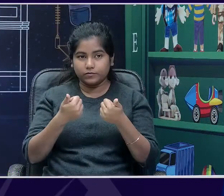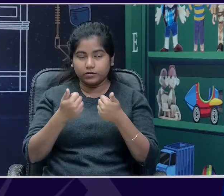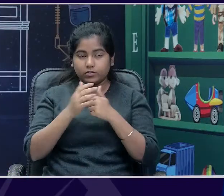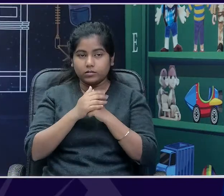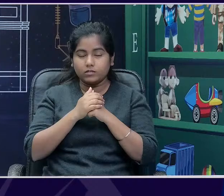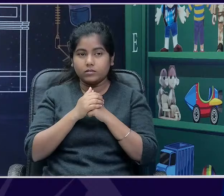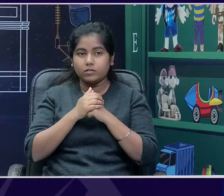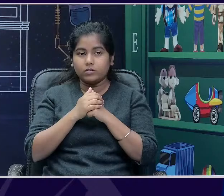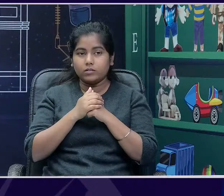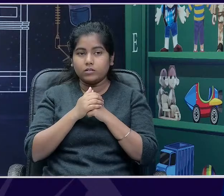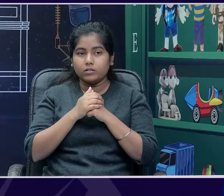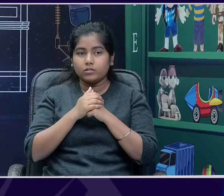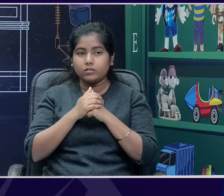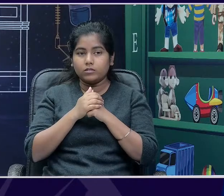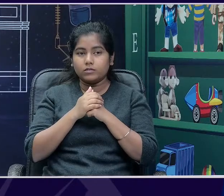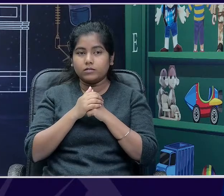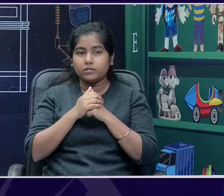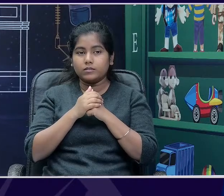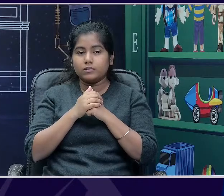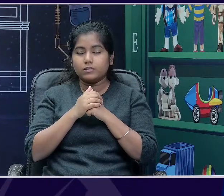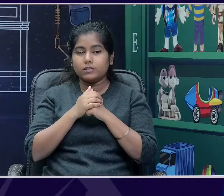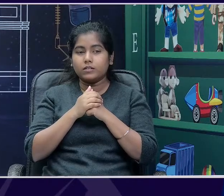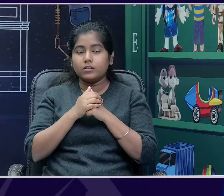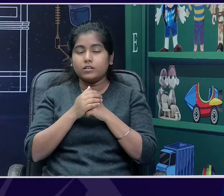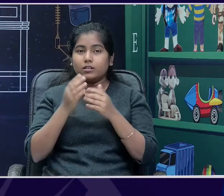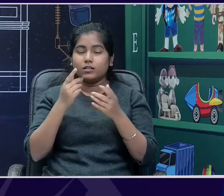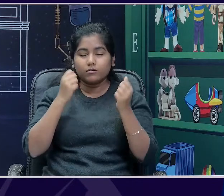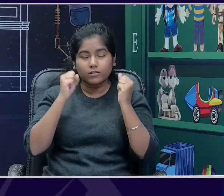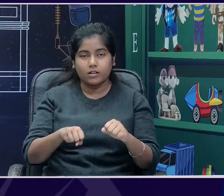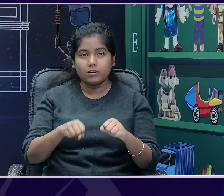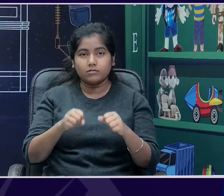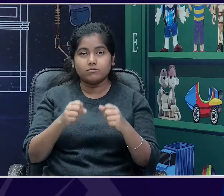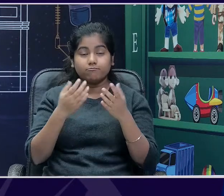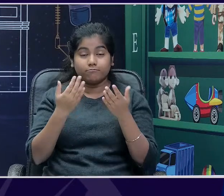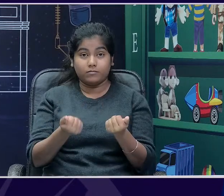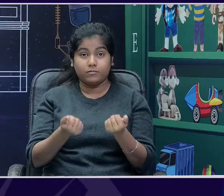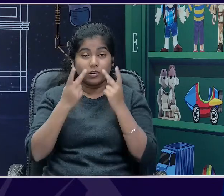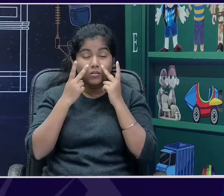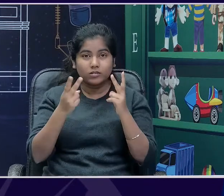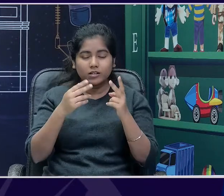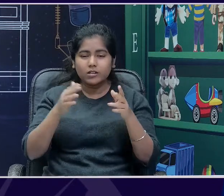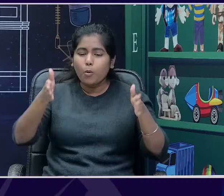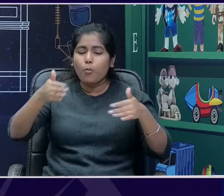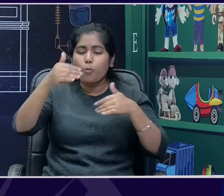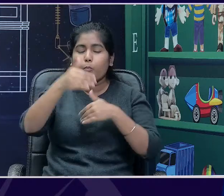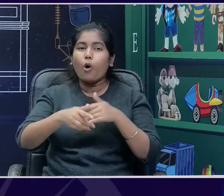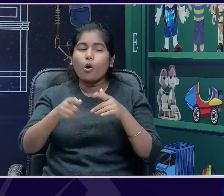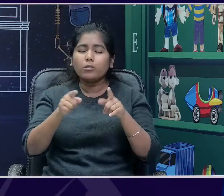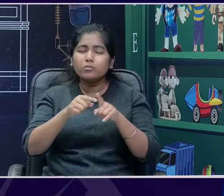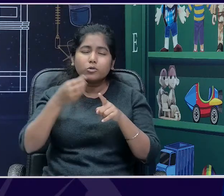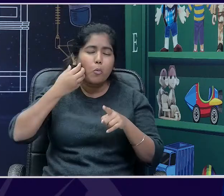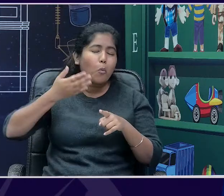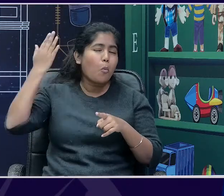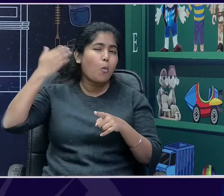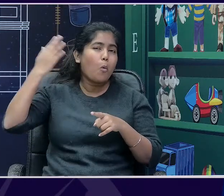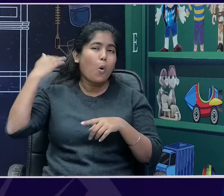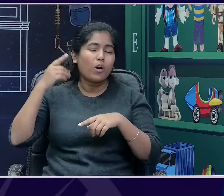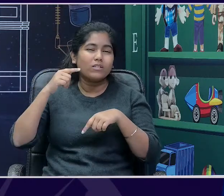you please uplift it? Yeah. All right. See. Yes, now we can see. This is a box, but you know the old kind of